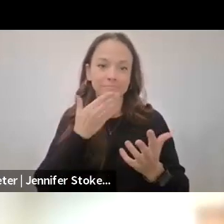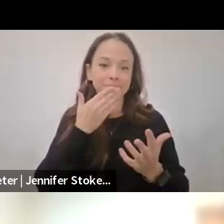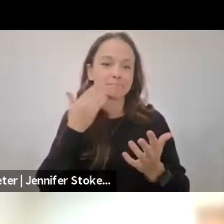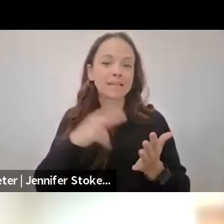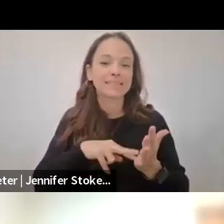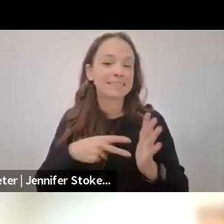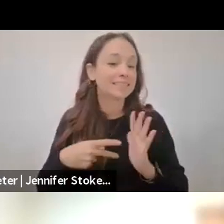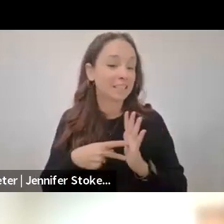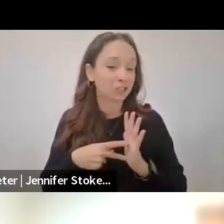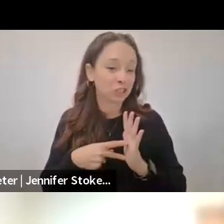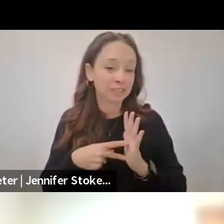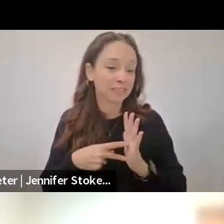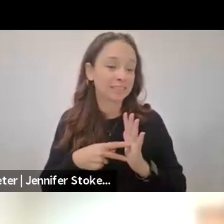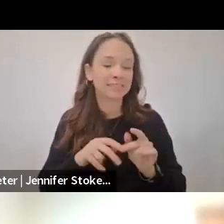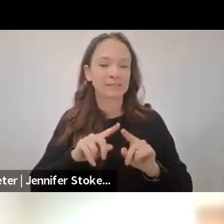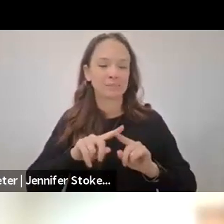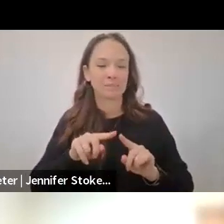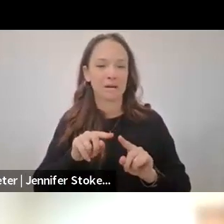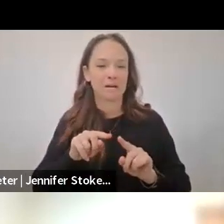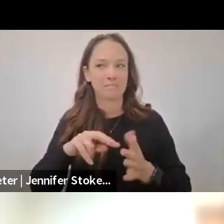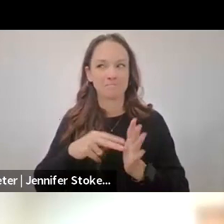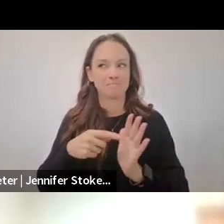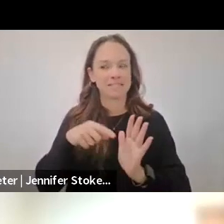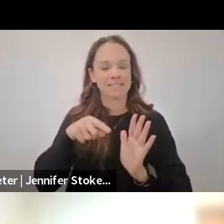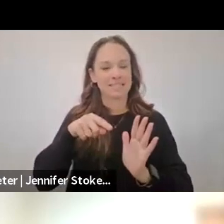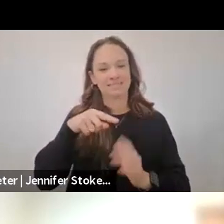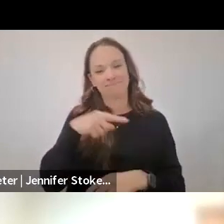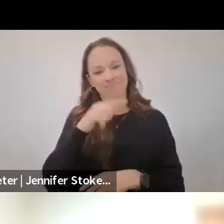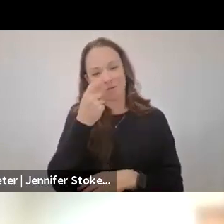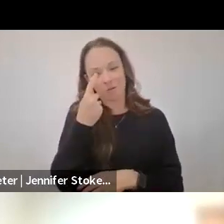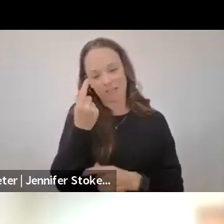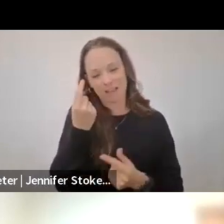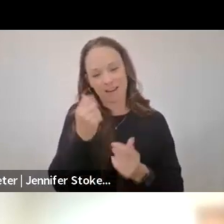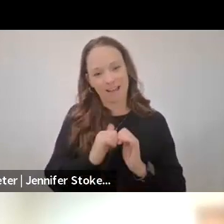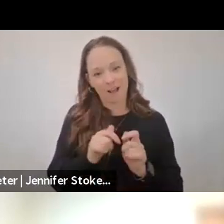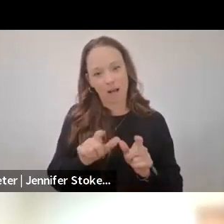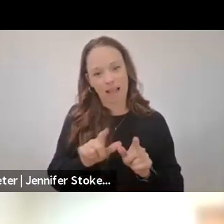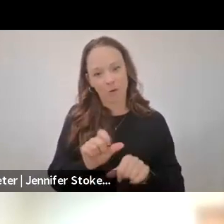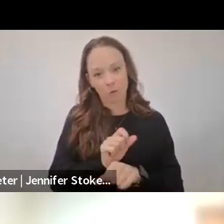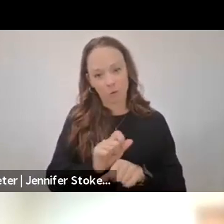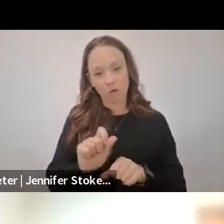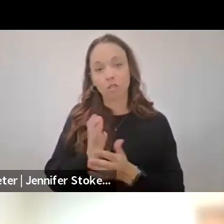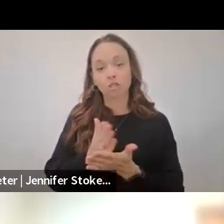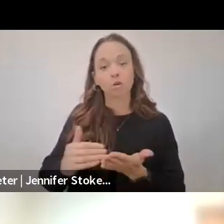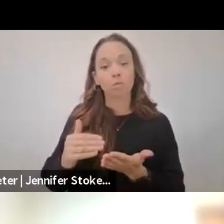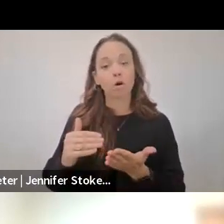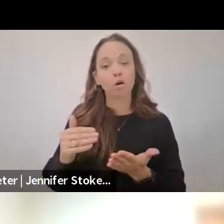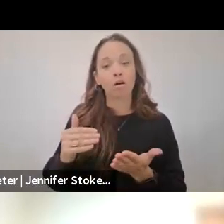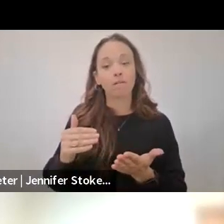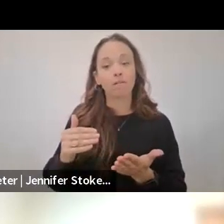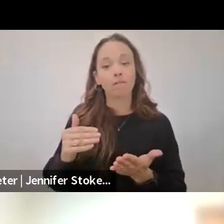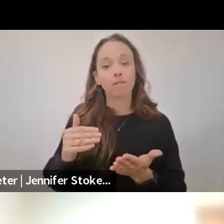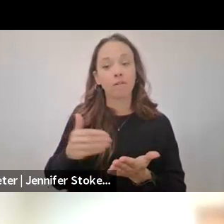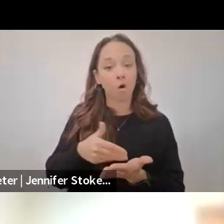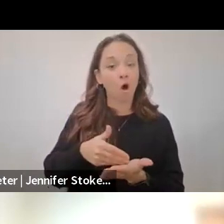intentions, not understanding how language works. So part of what we are often trying to